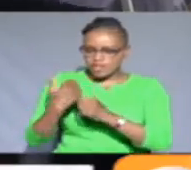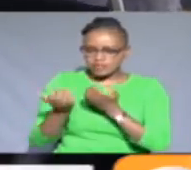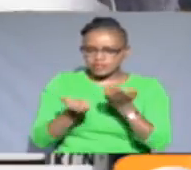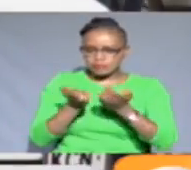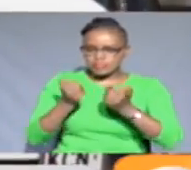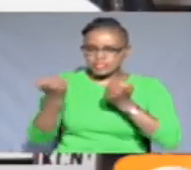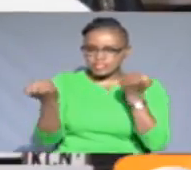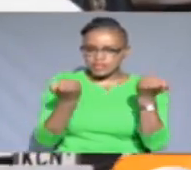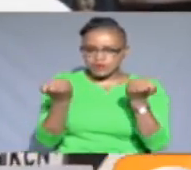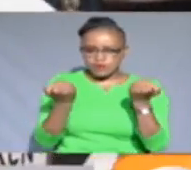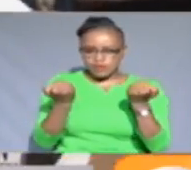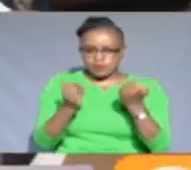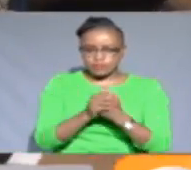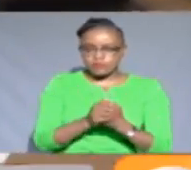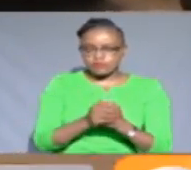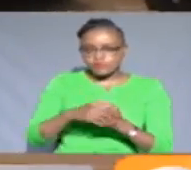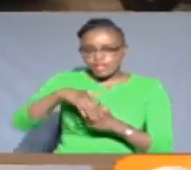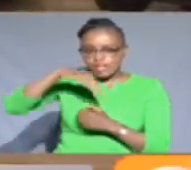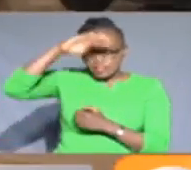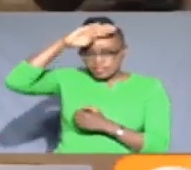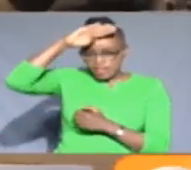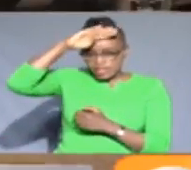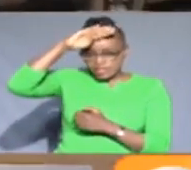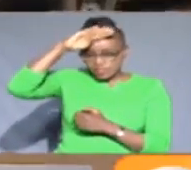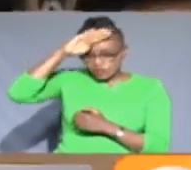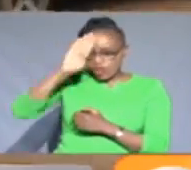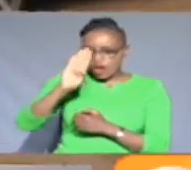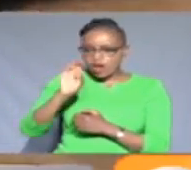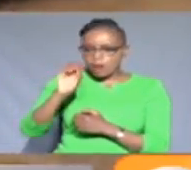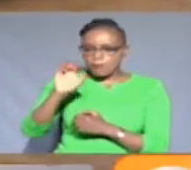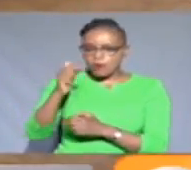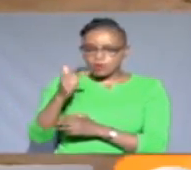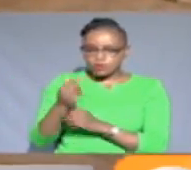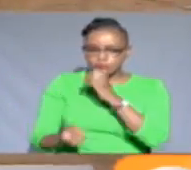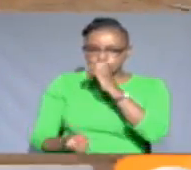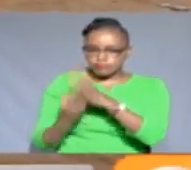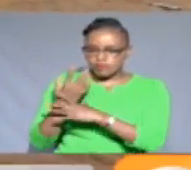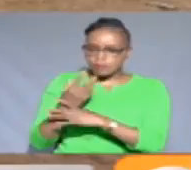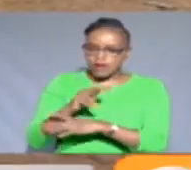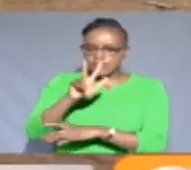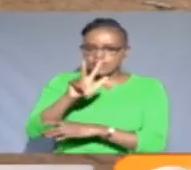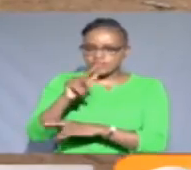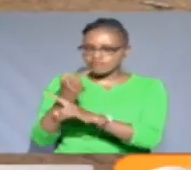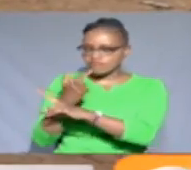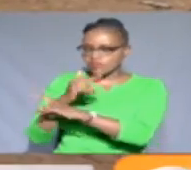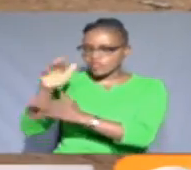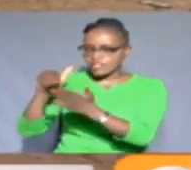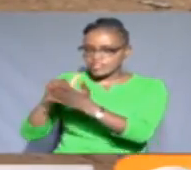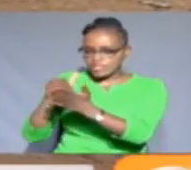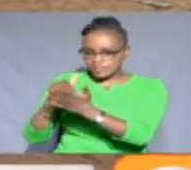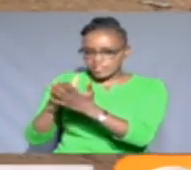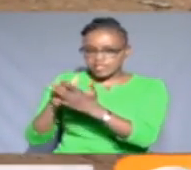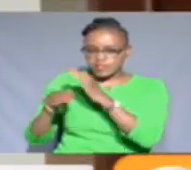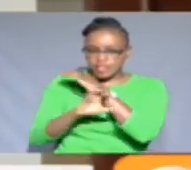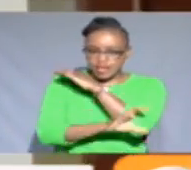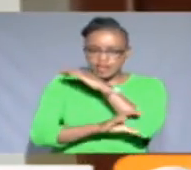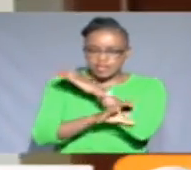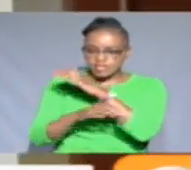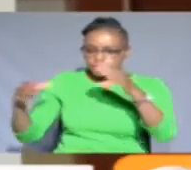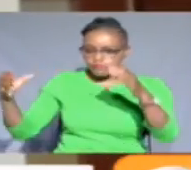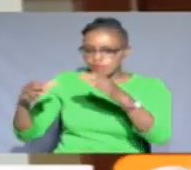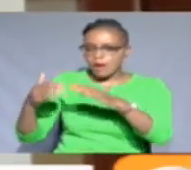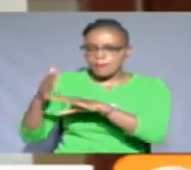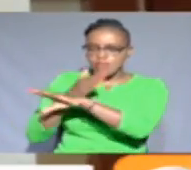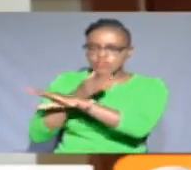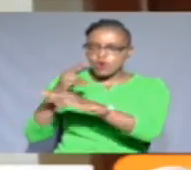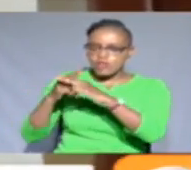vehicles. Elsewhere, taxi hailing app Bolt will launch operations in 3 urban centers in the country. The firm, formerly known